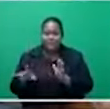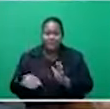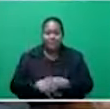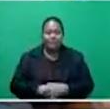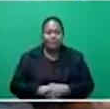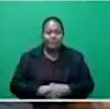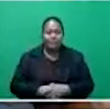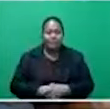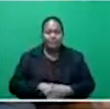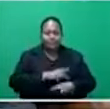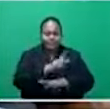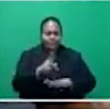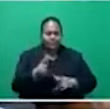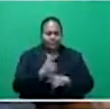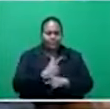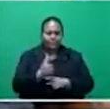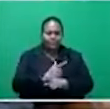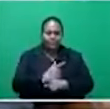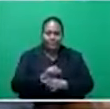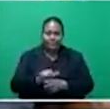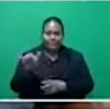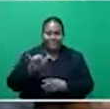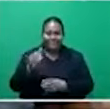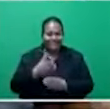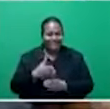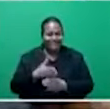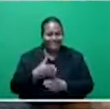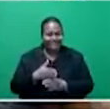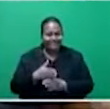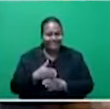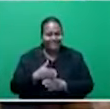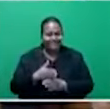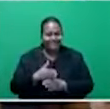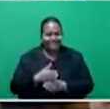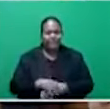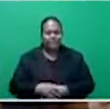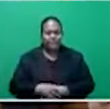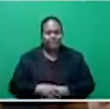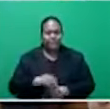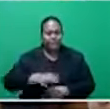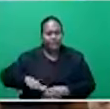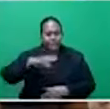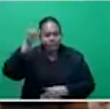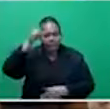Mobility Scheme, Mr. Speaker, sir. Mr. Speaker, sir, all Fijians